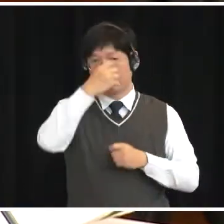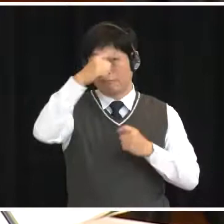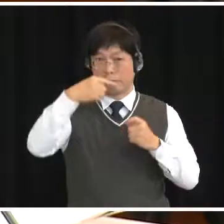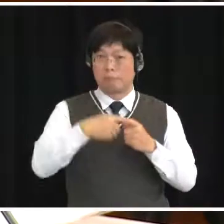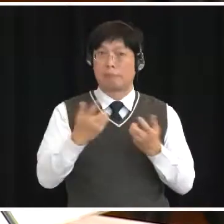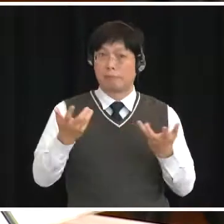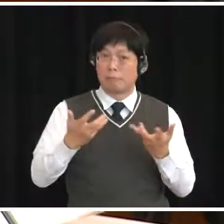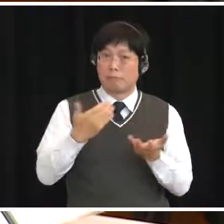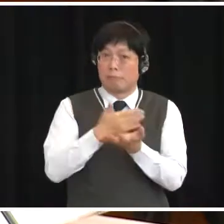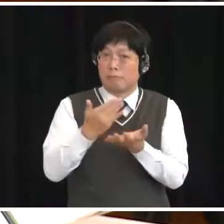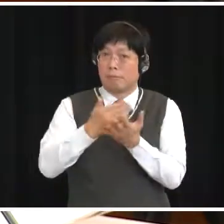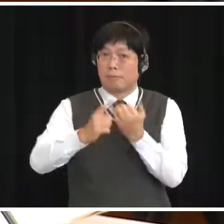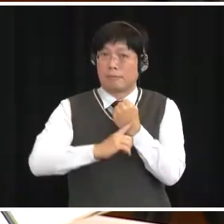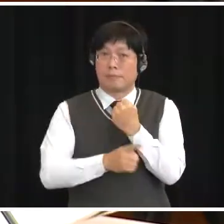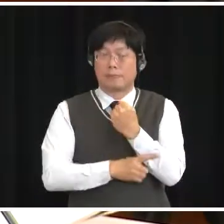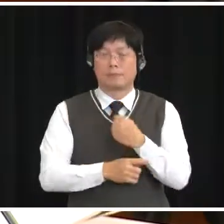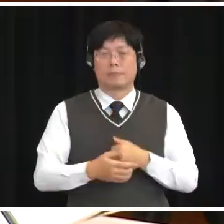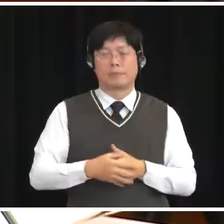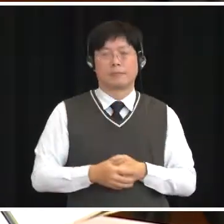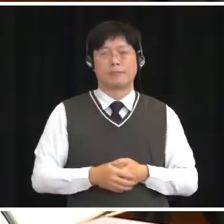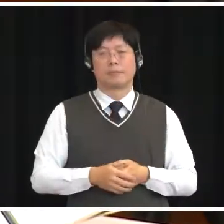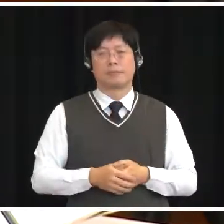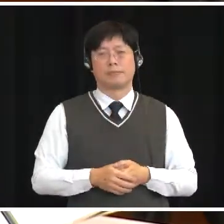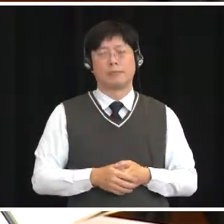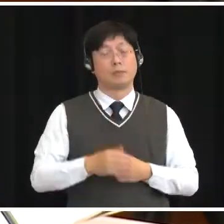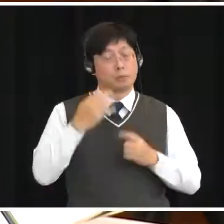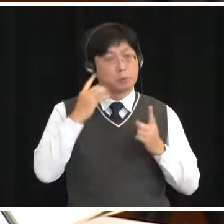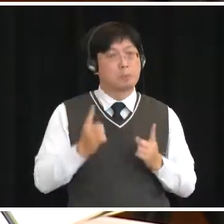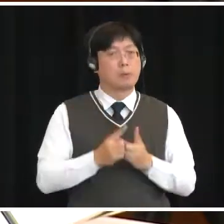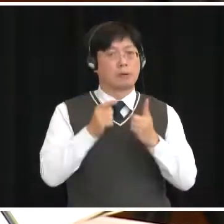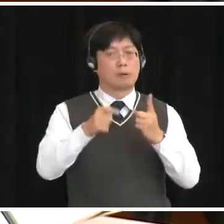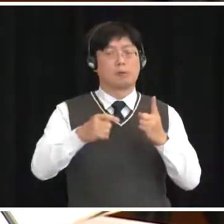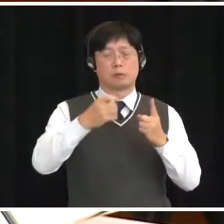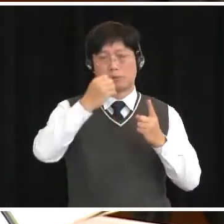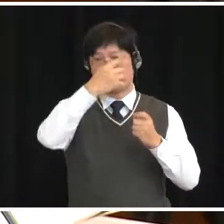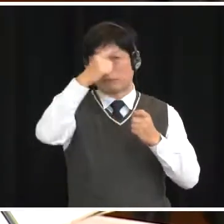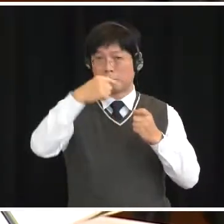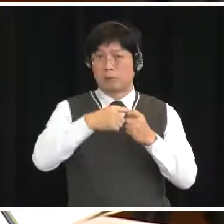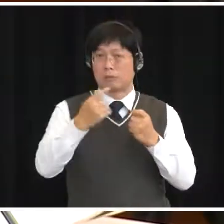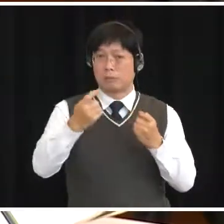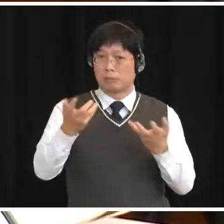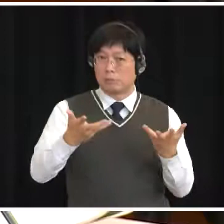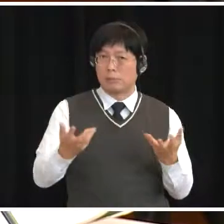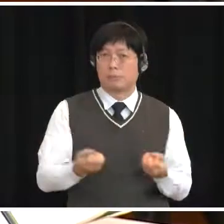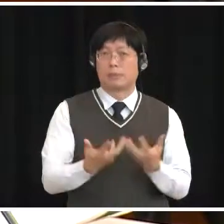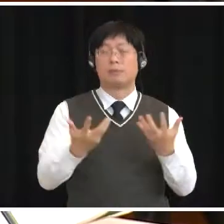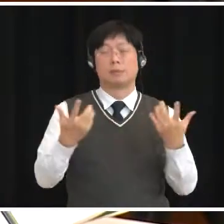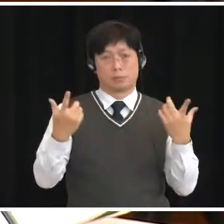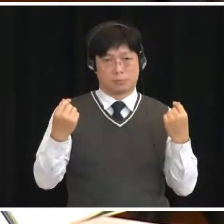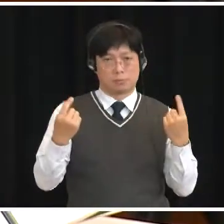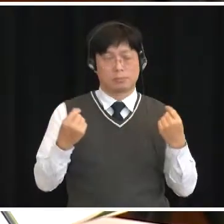to be with the children in the court. As for Juvenile Delinquency Act,